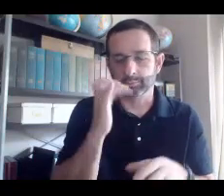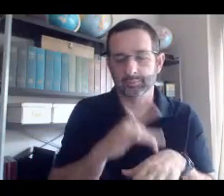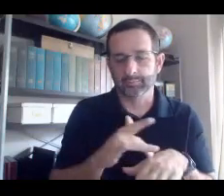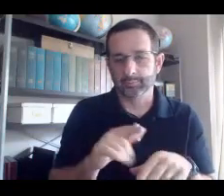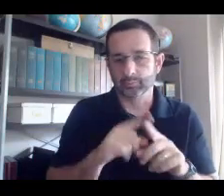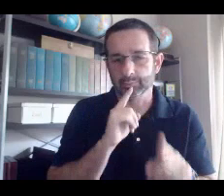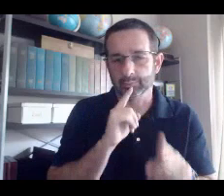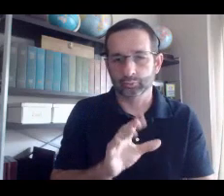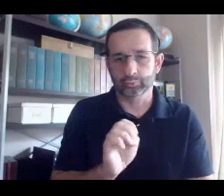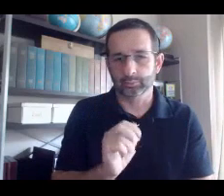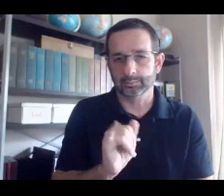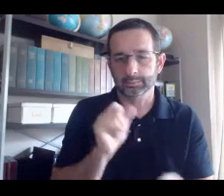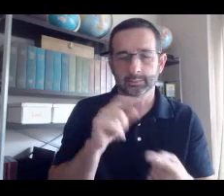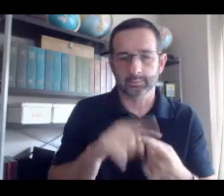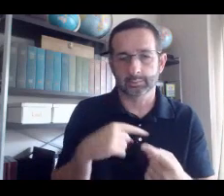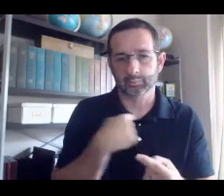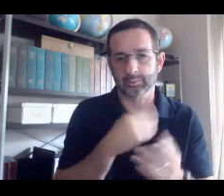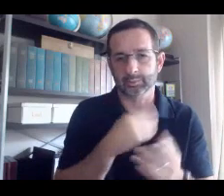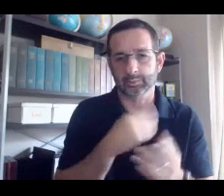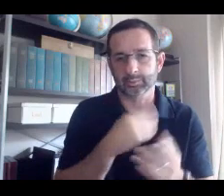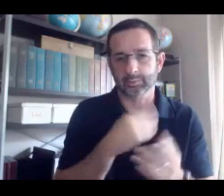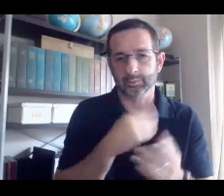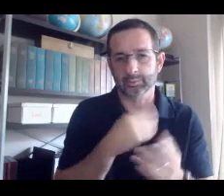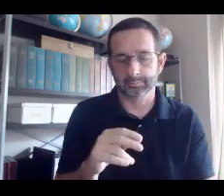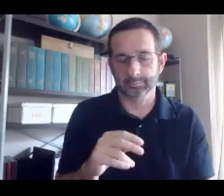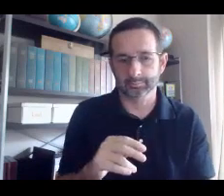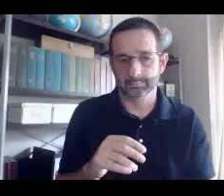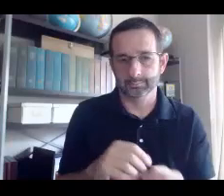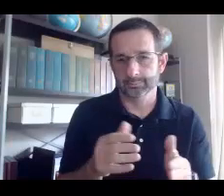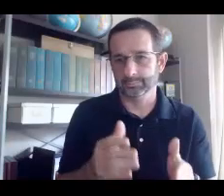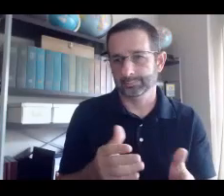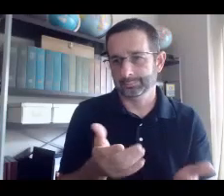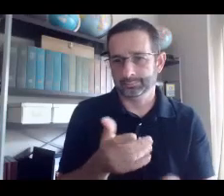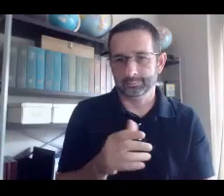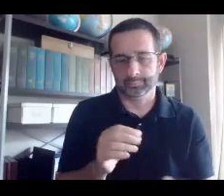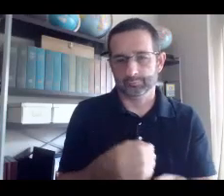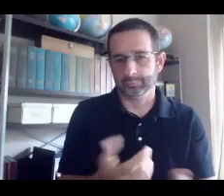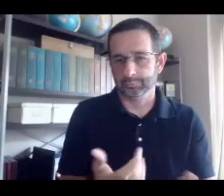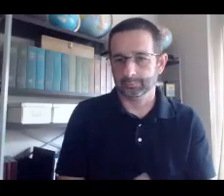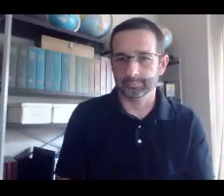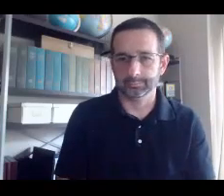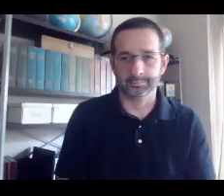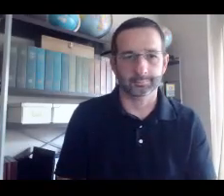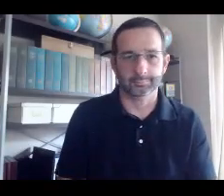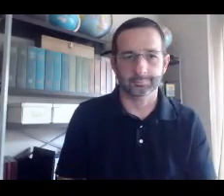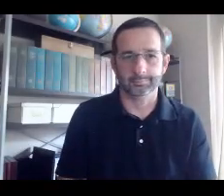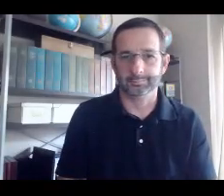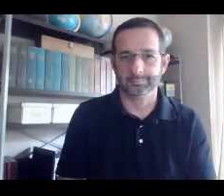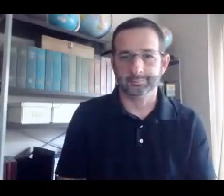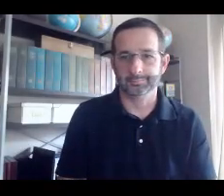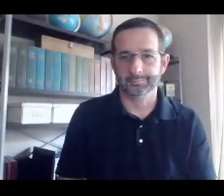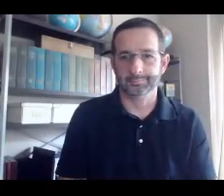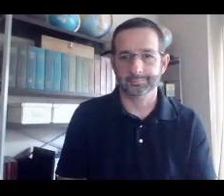think if there's anything else. No one will, in simpler terms, no one will be available until we are back in office